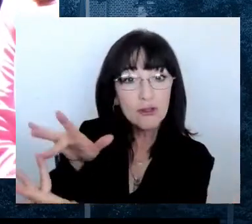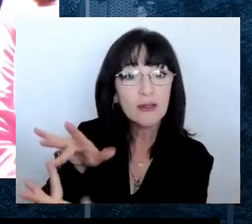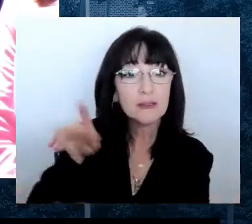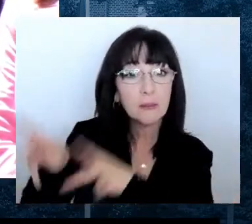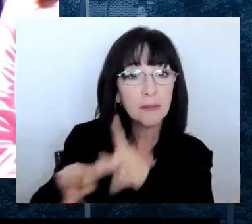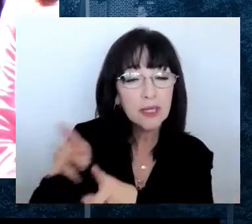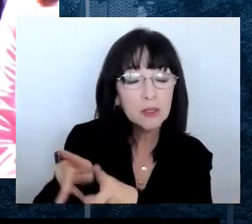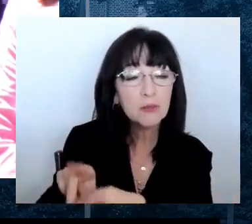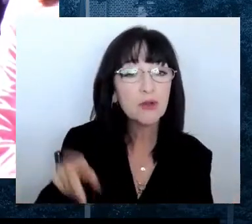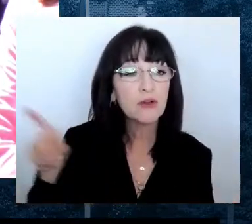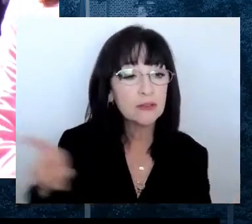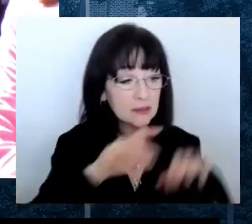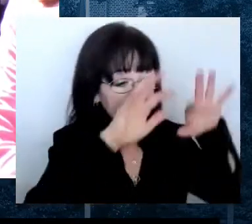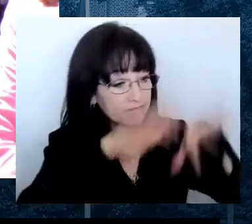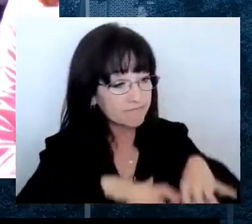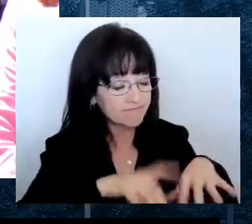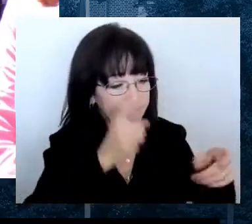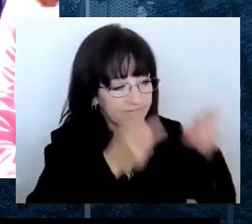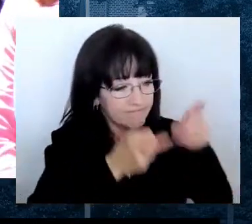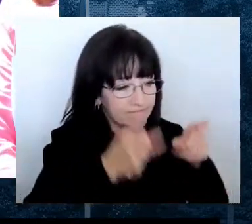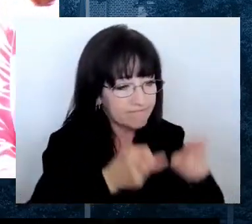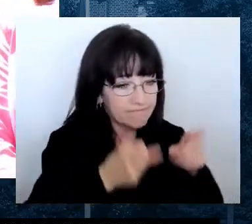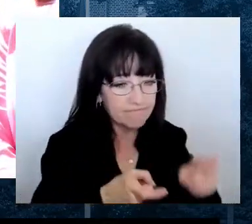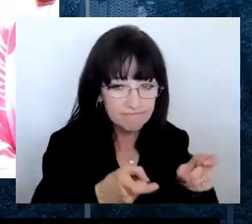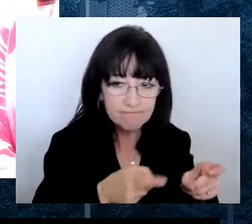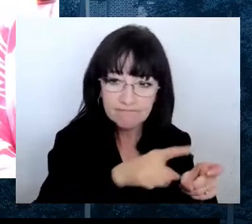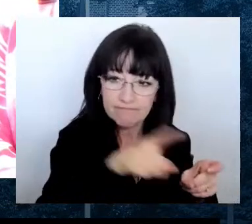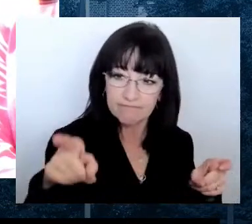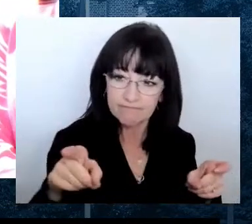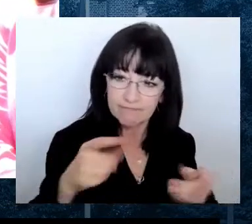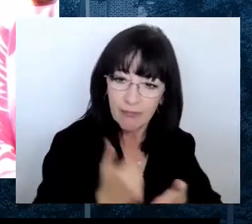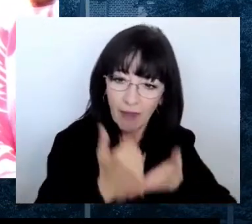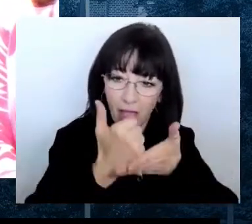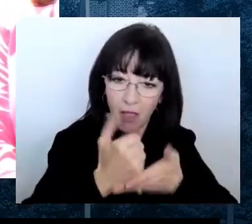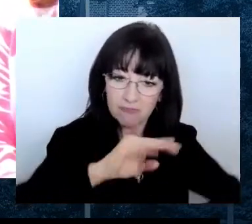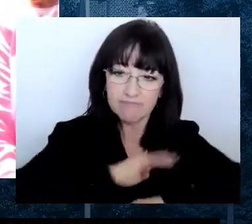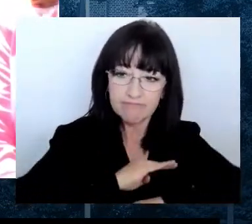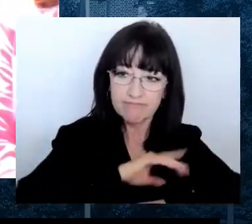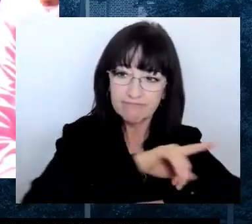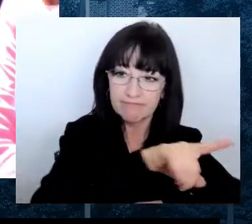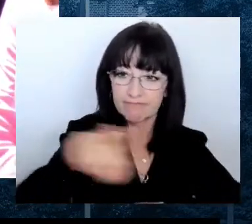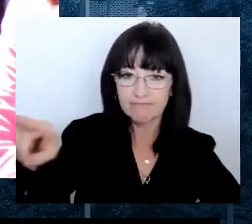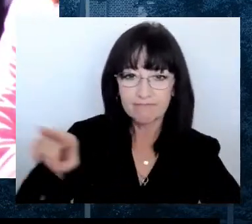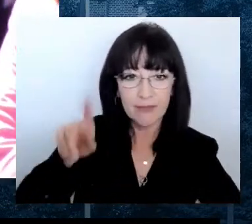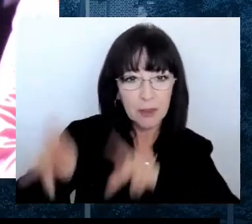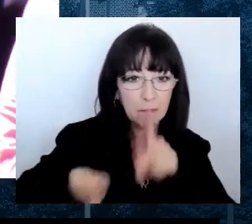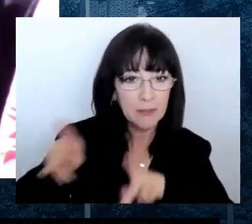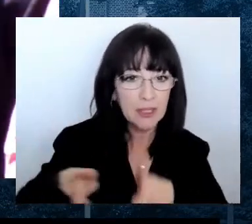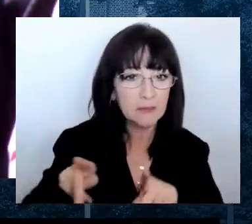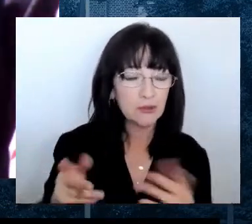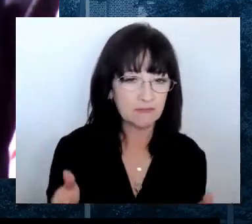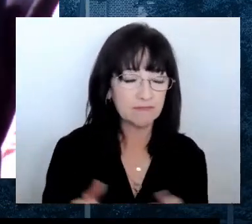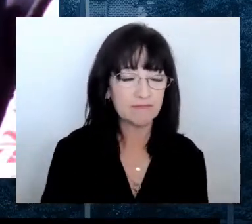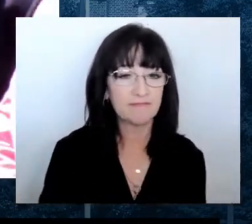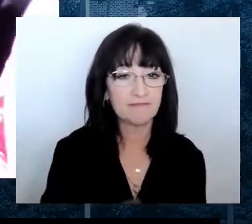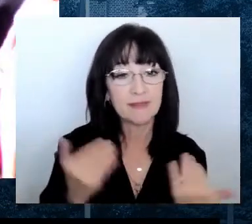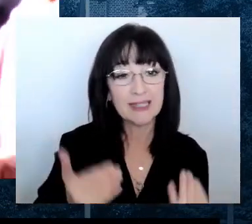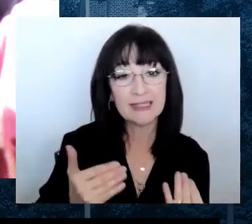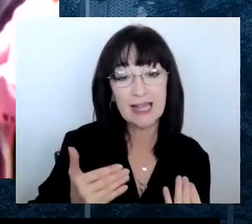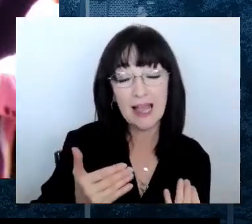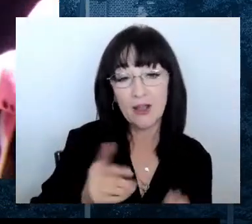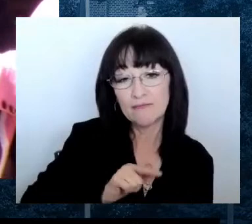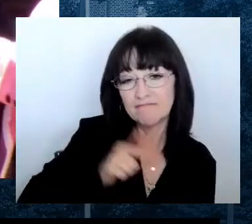adjusted the legislation to meet the needs and concerns of so many. And with that, next up is our Lieutenant Governor, Bethany